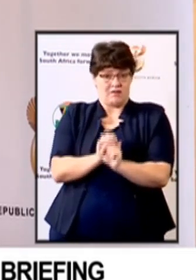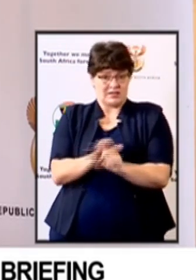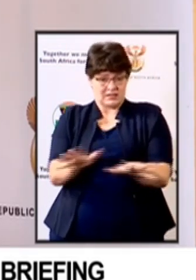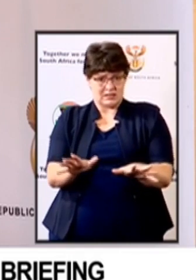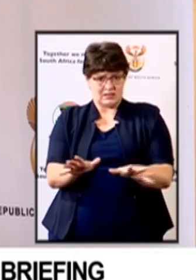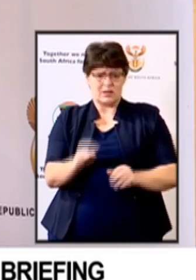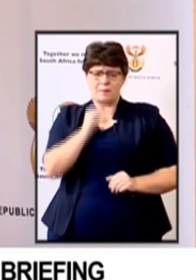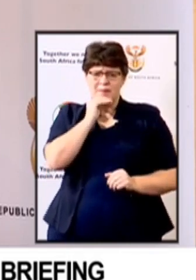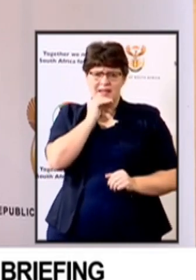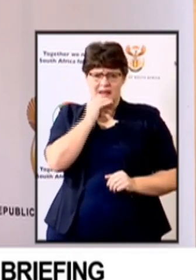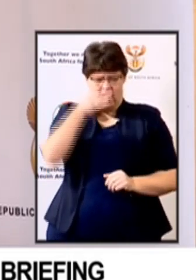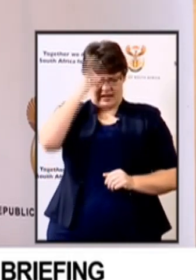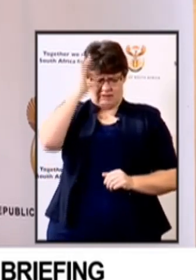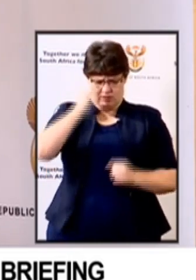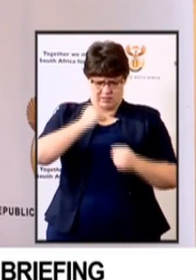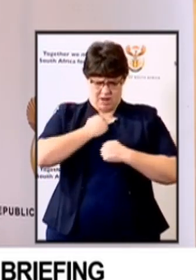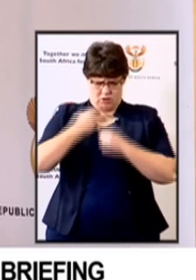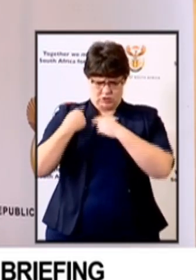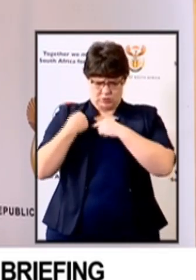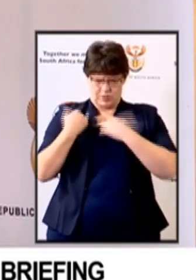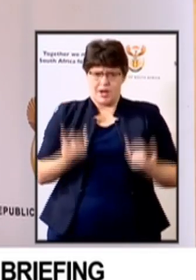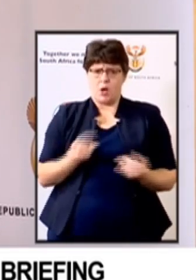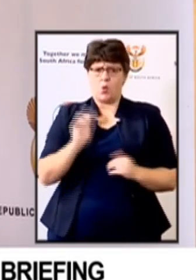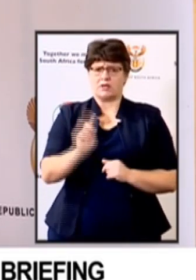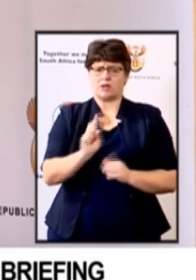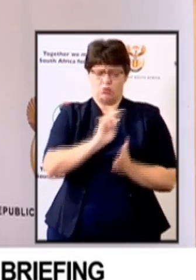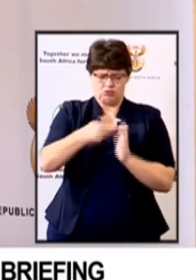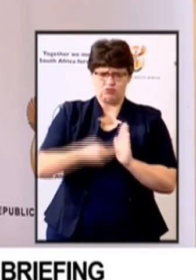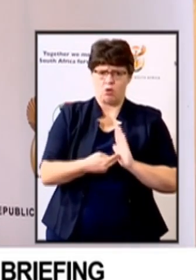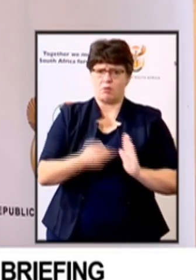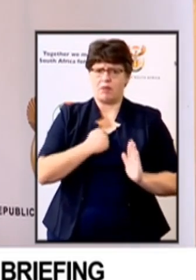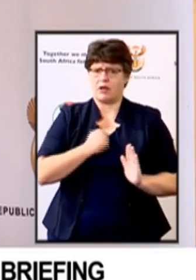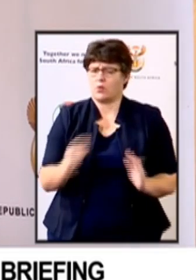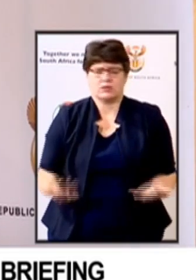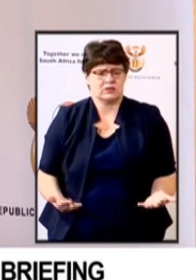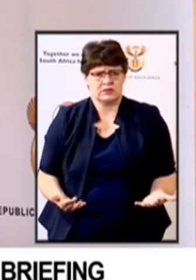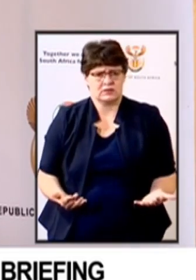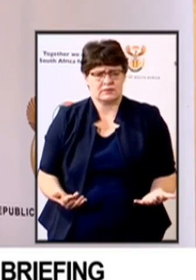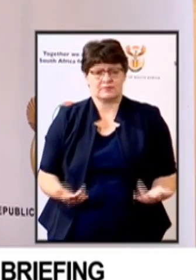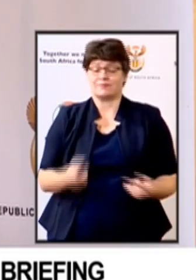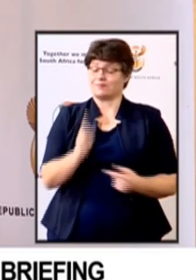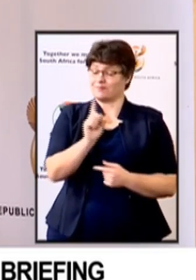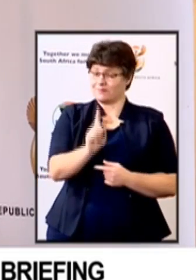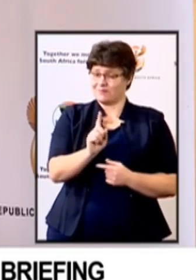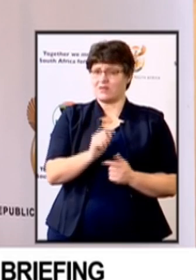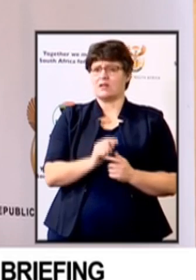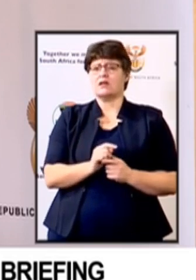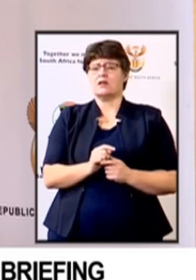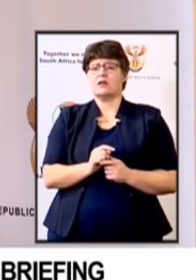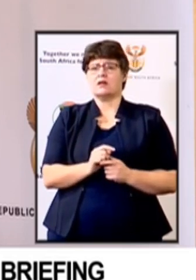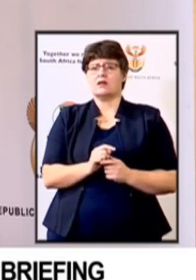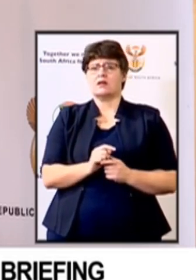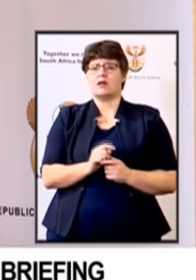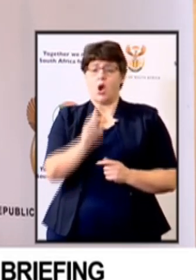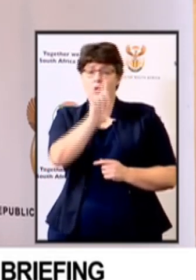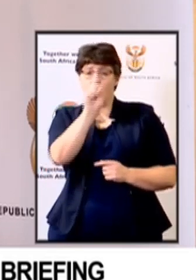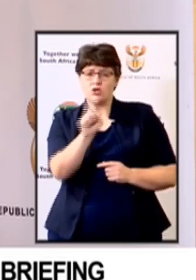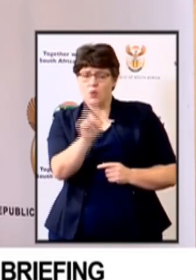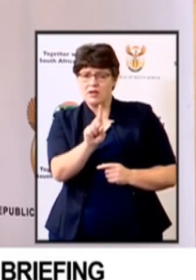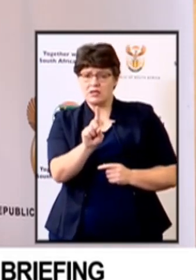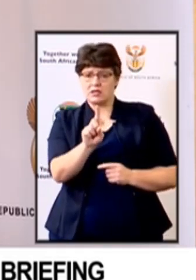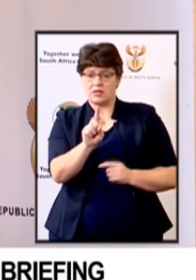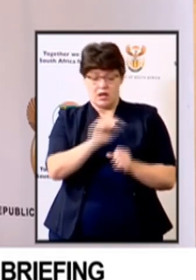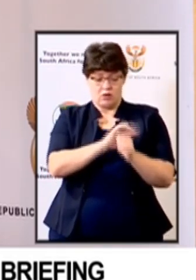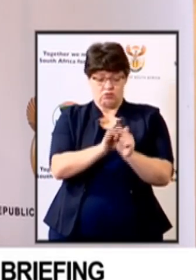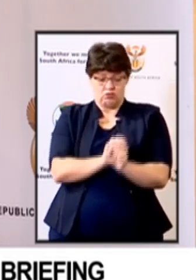state be? And the second question has always been, how will the state respond to